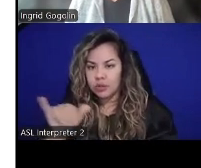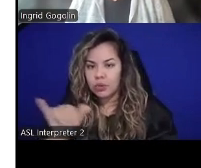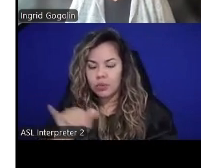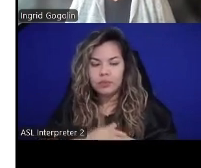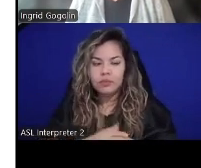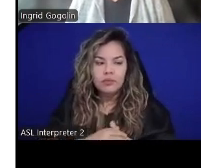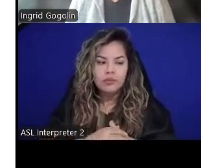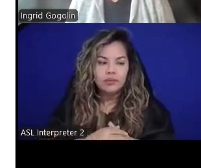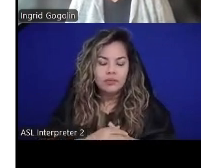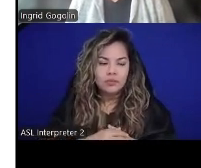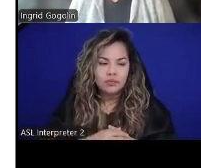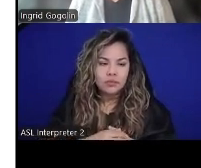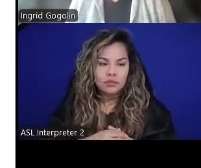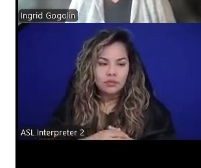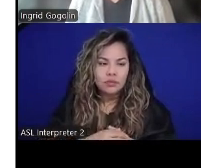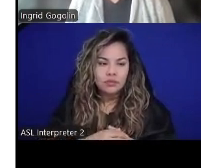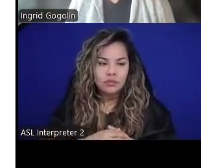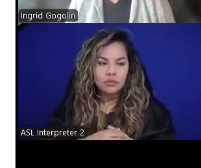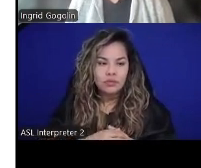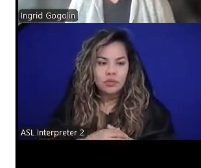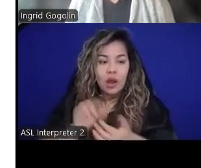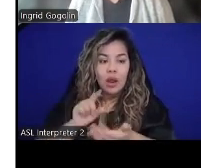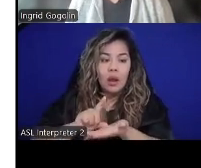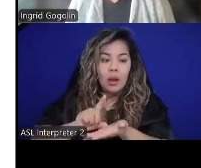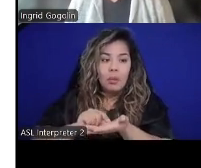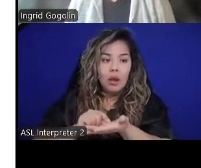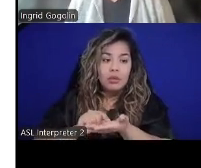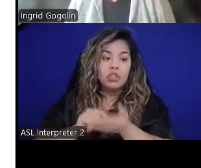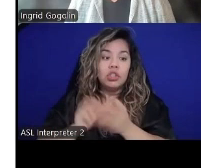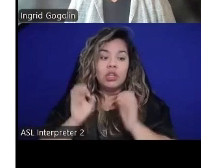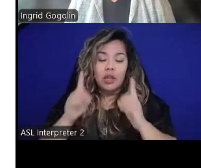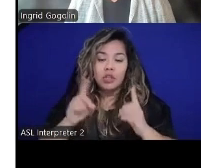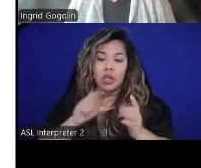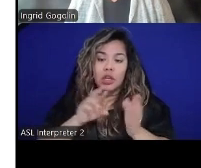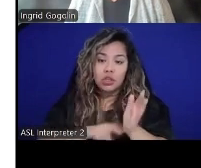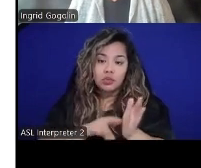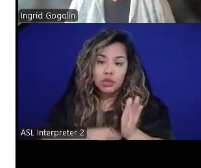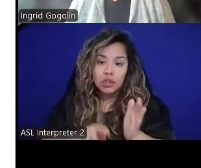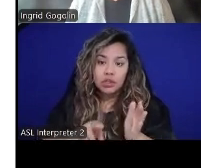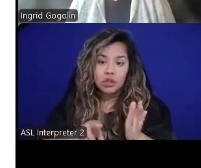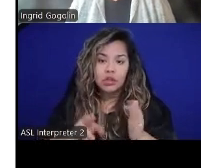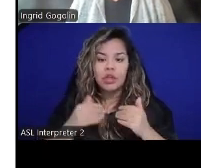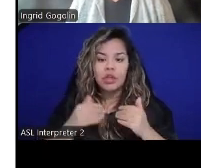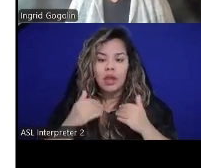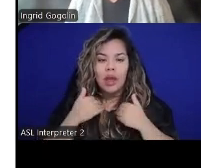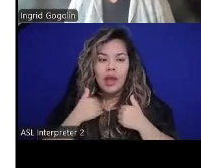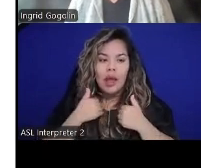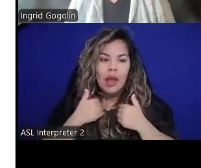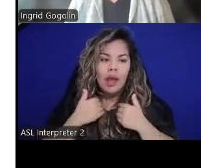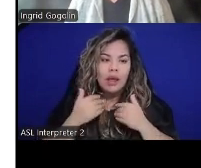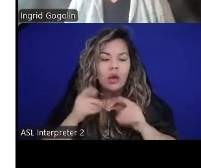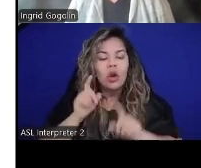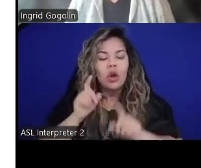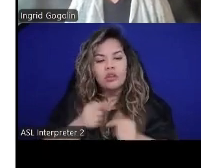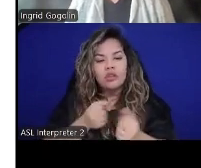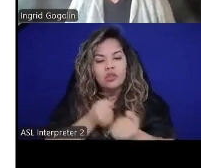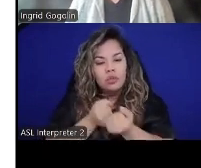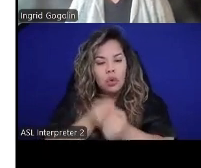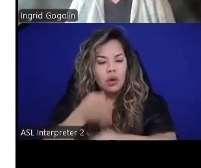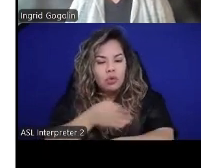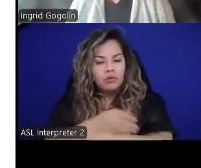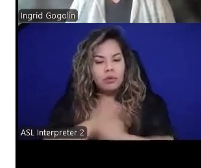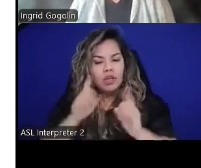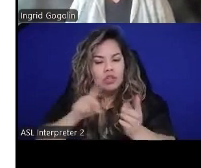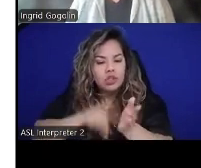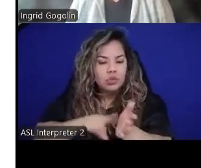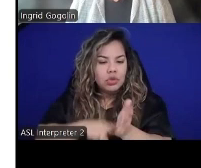So publishing education research has the aim to support the improvement of education research quality